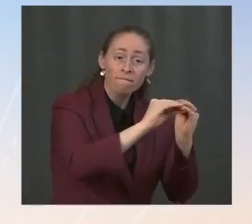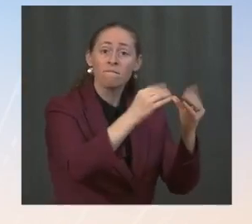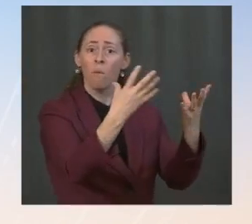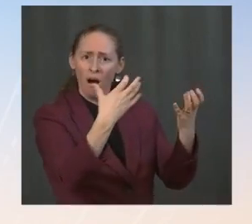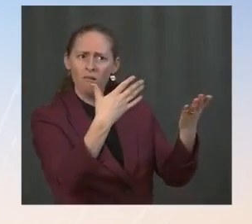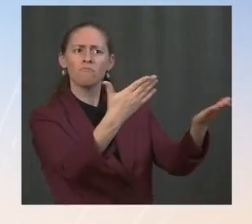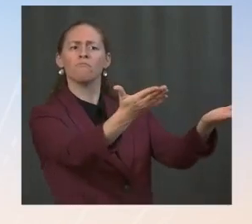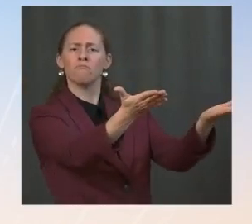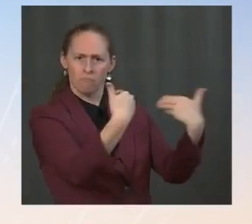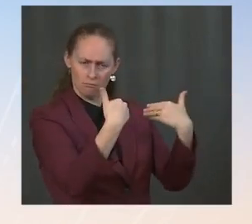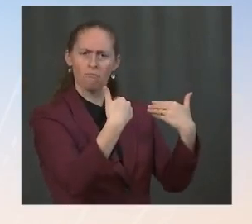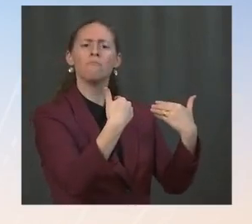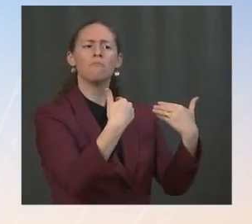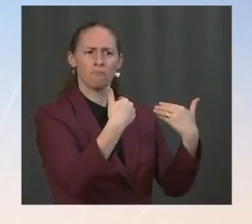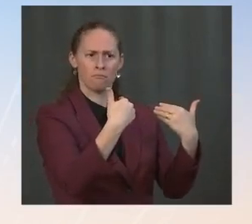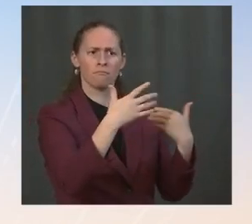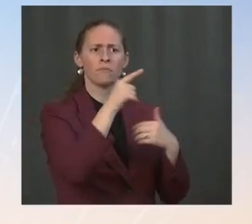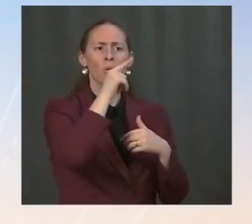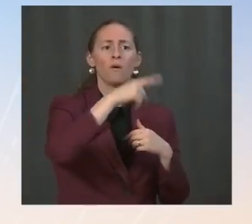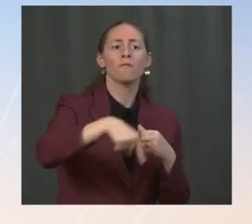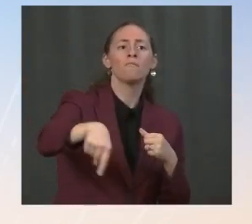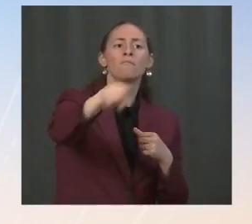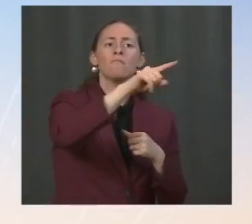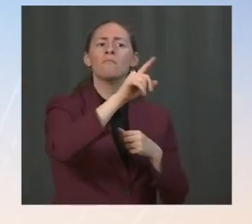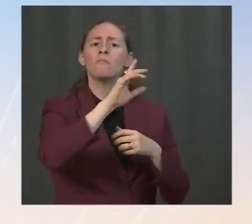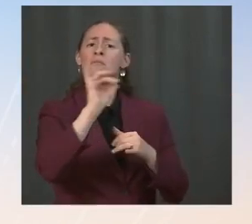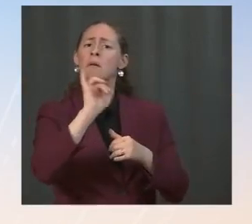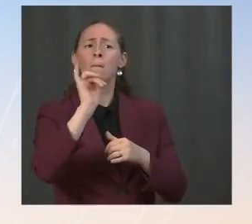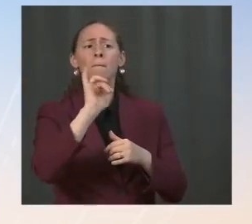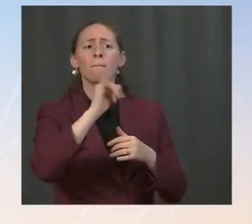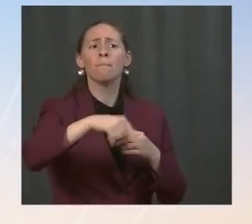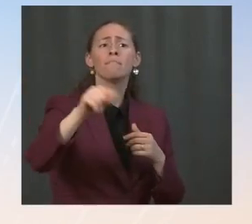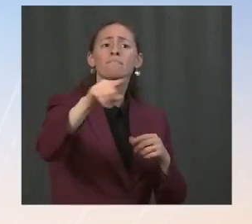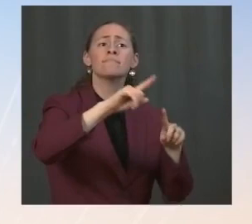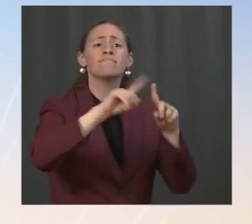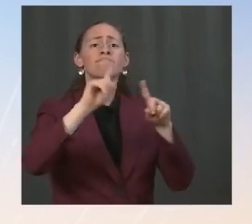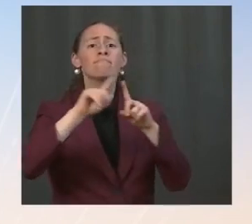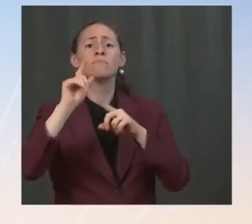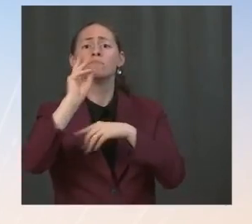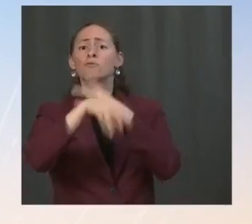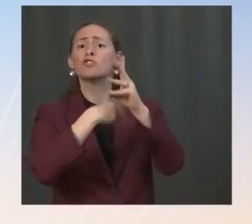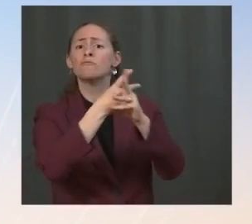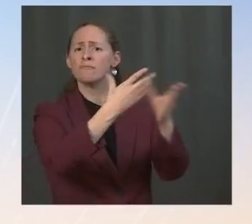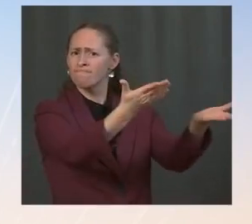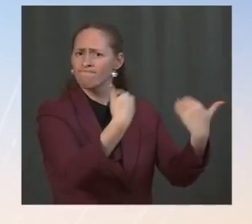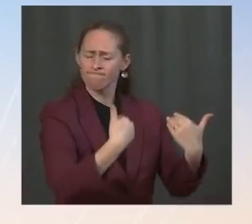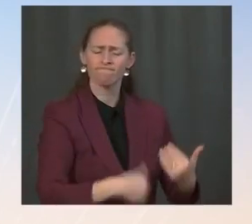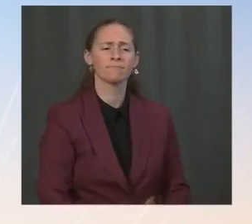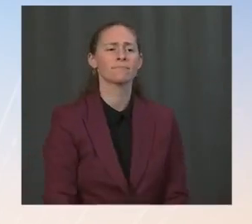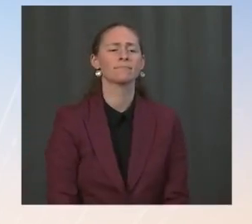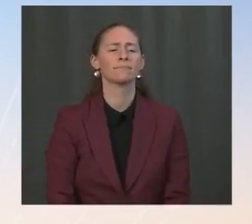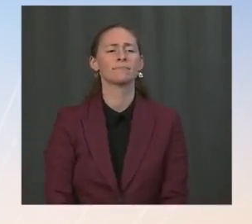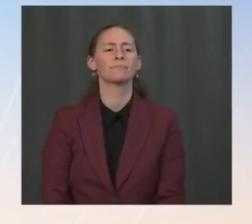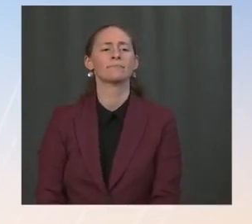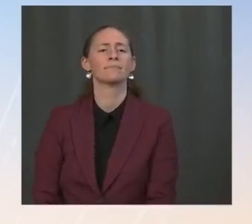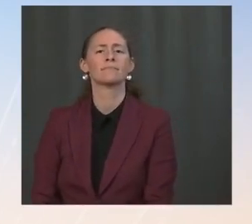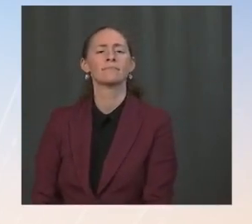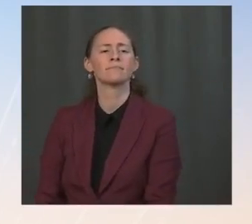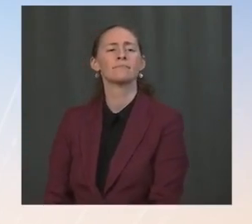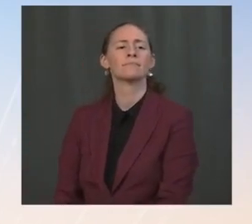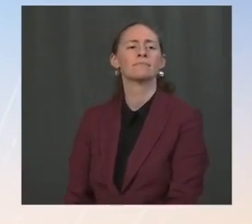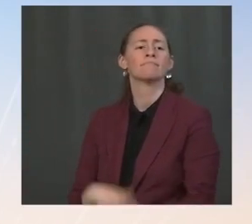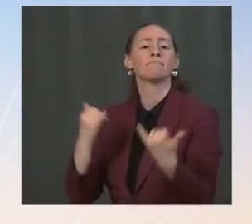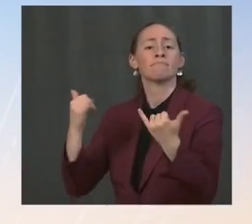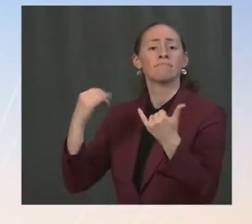that includes people around the country. Go ahead. Thanks, Jen. Earlier today, General McKenzie said that right now they are focused on